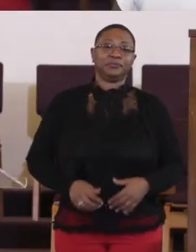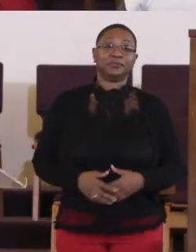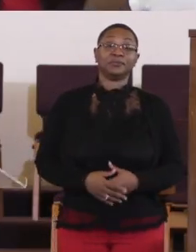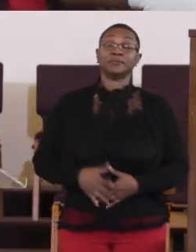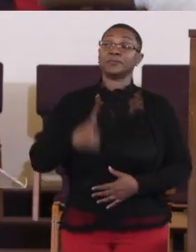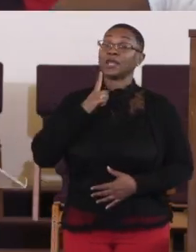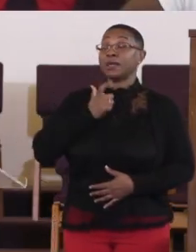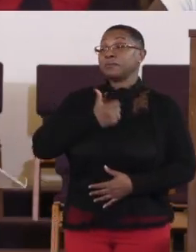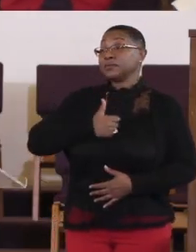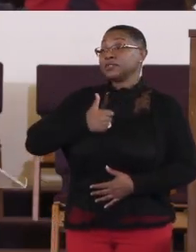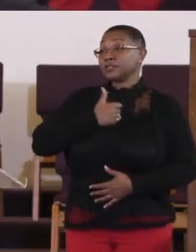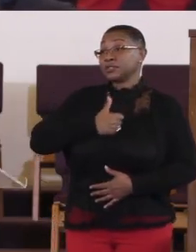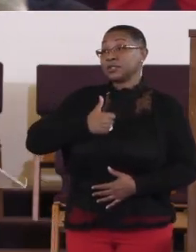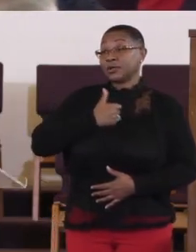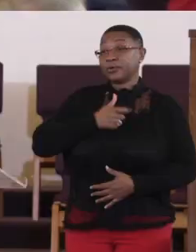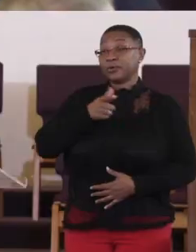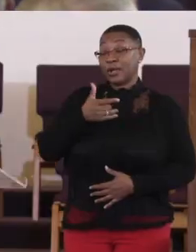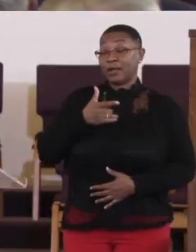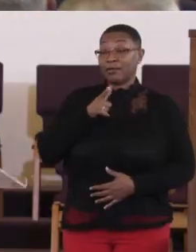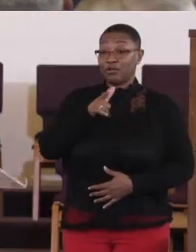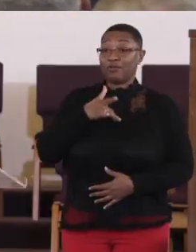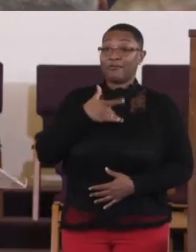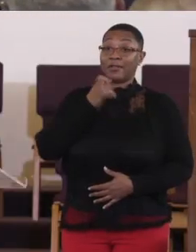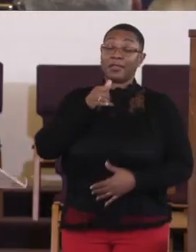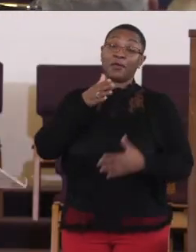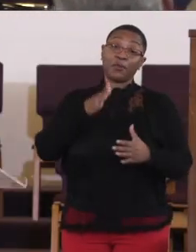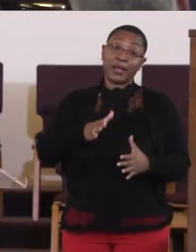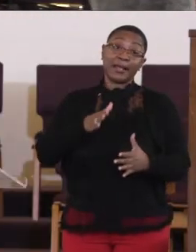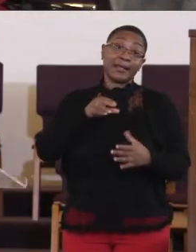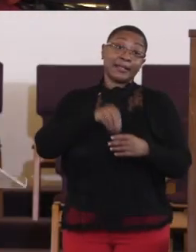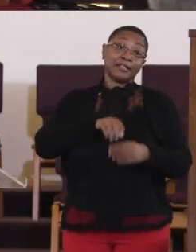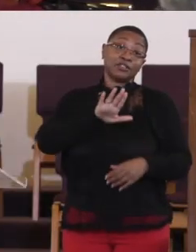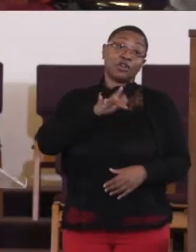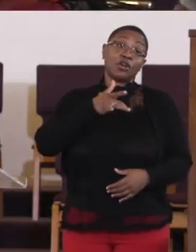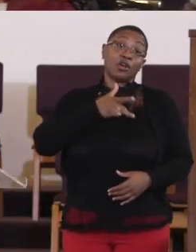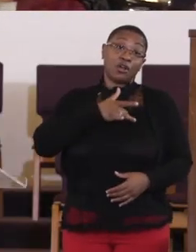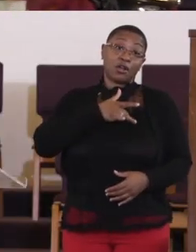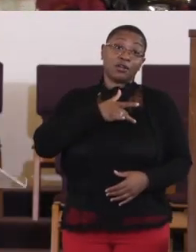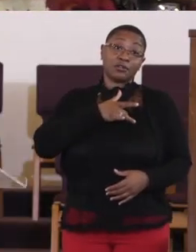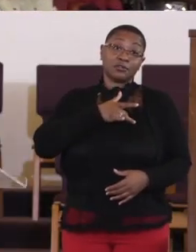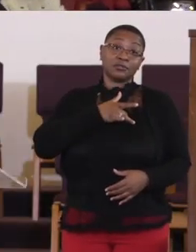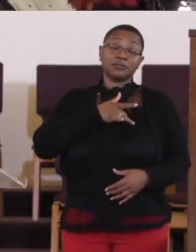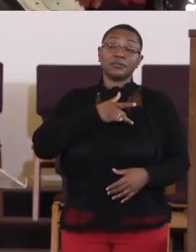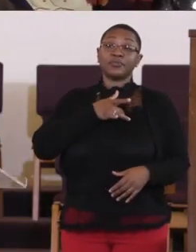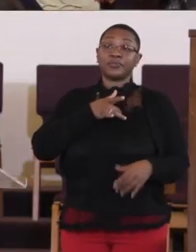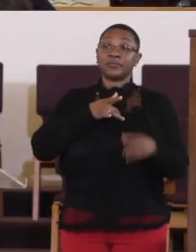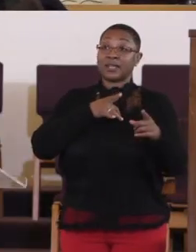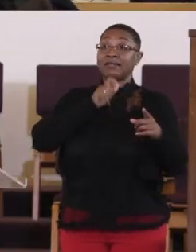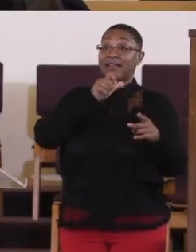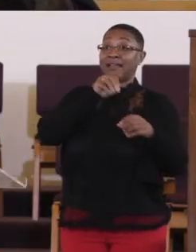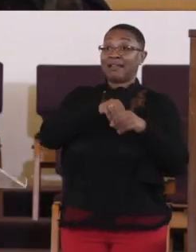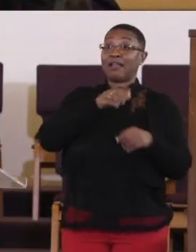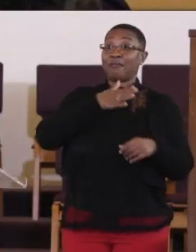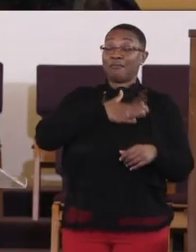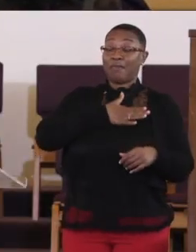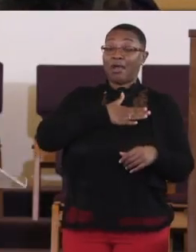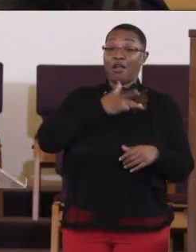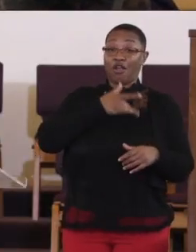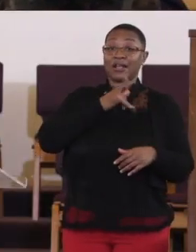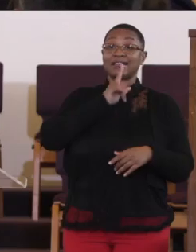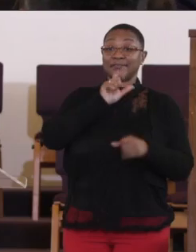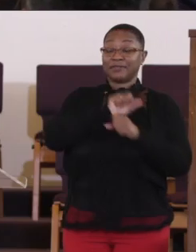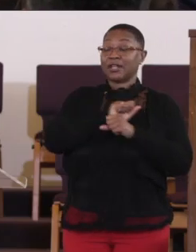sorry you have those feelings in your heart, but we're going to stick with facts.